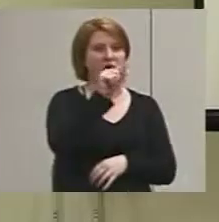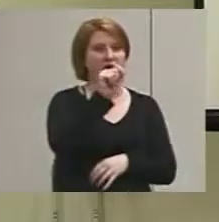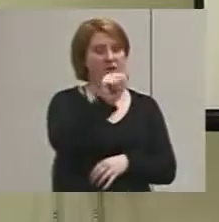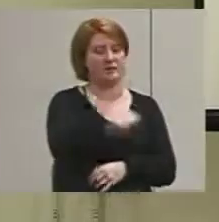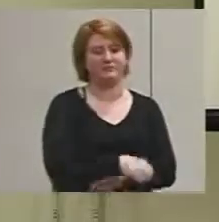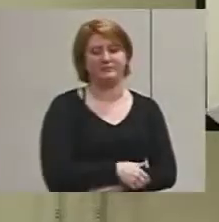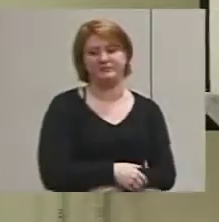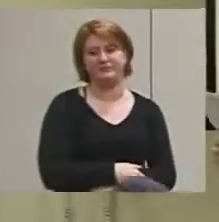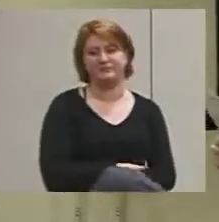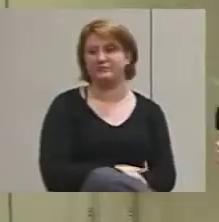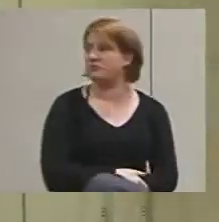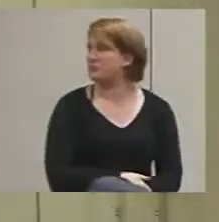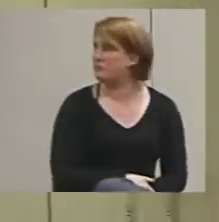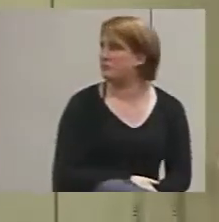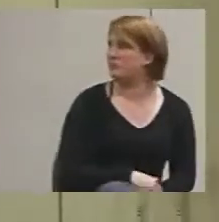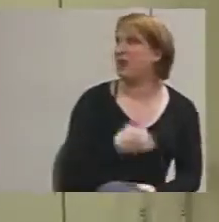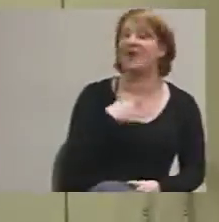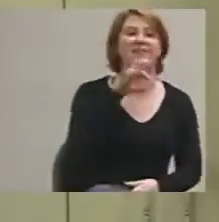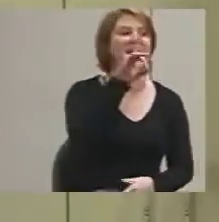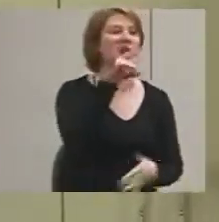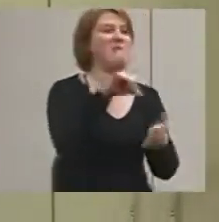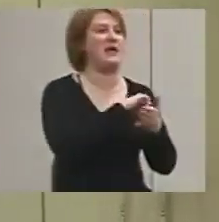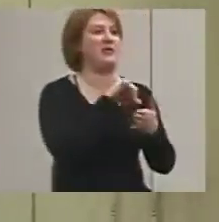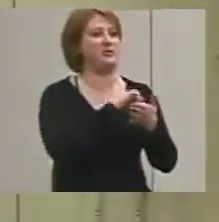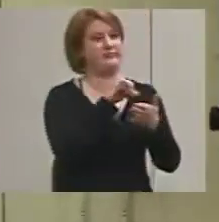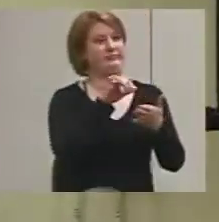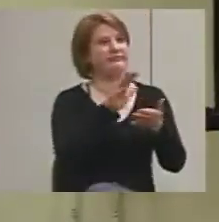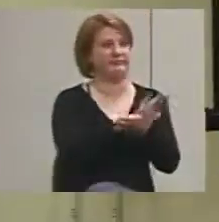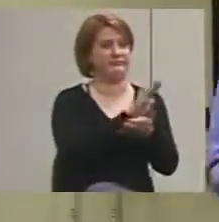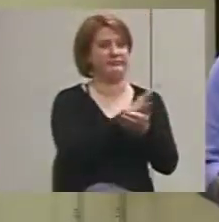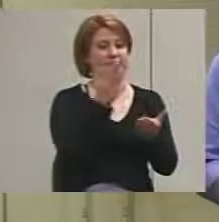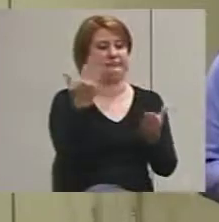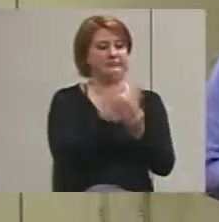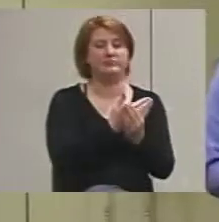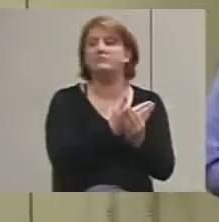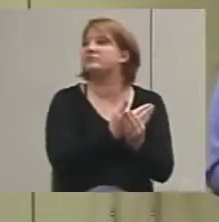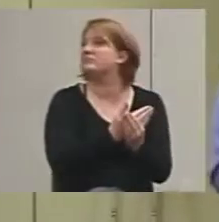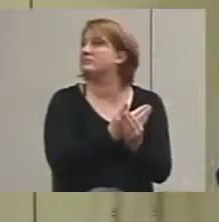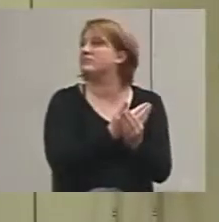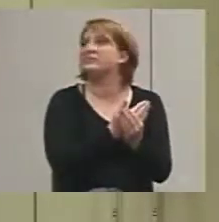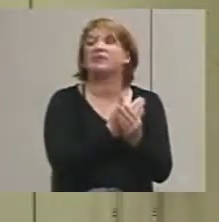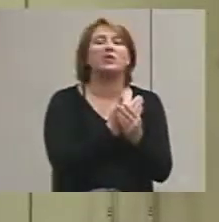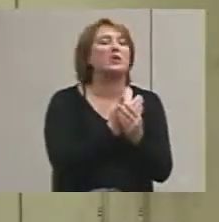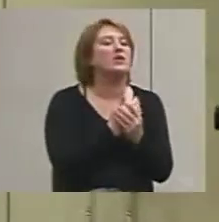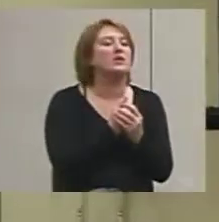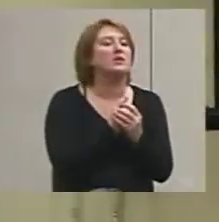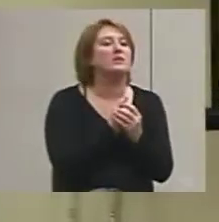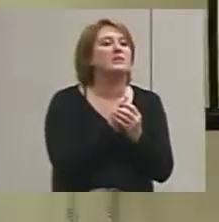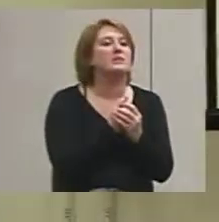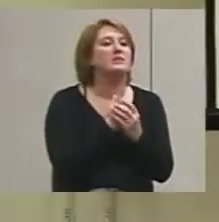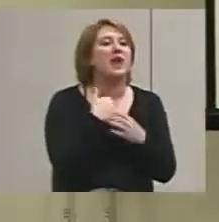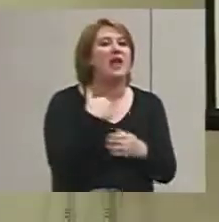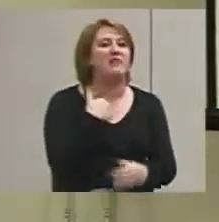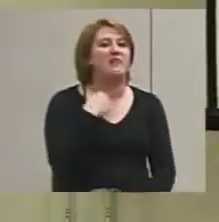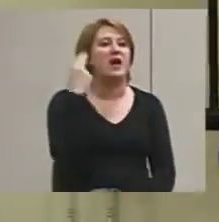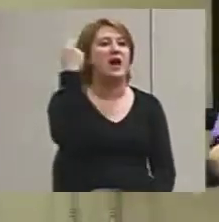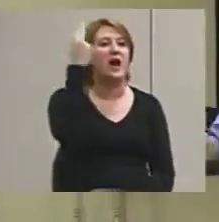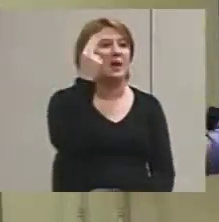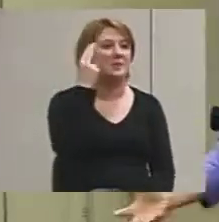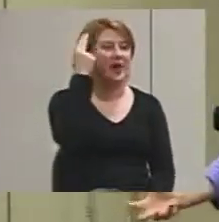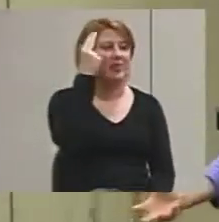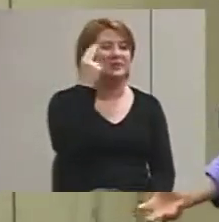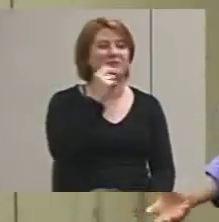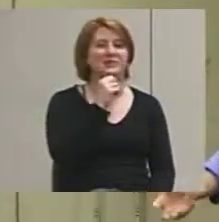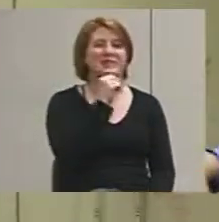And we have an 8-page document here on him. there's a lot of stuff. But we have things, hypotheses that we don't really have